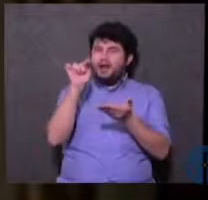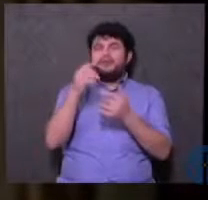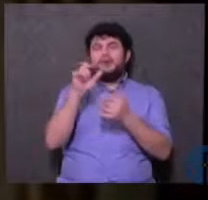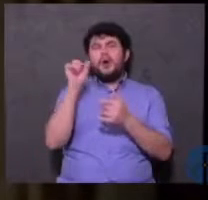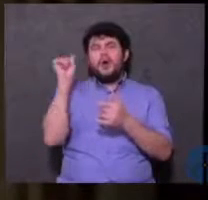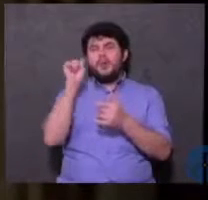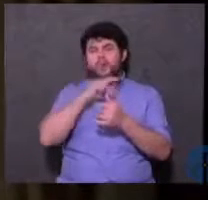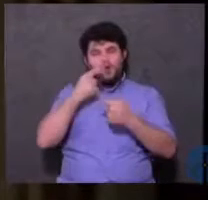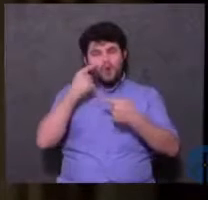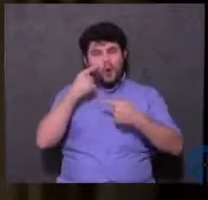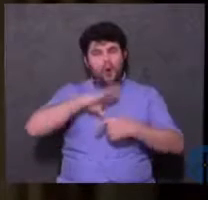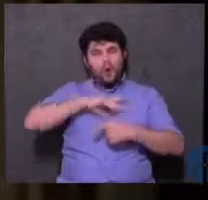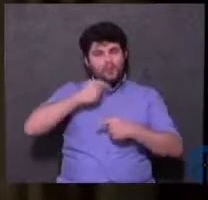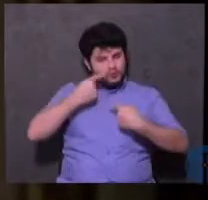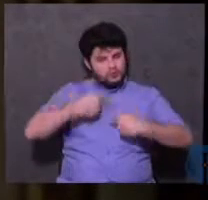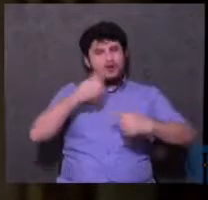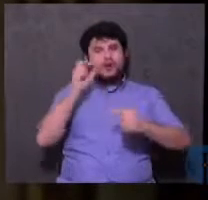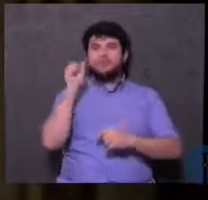podeis mostrar ao mundo.